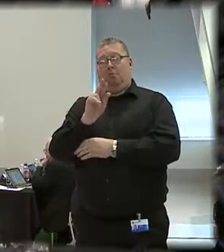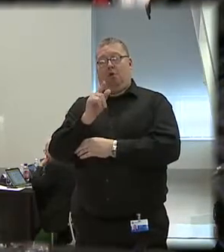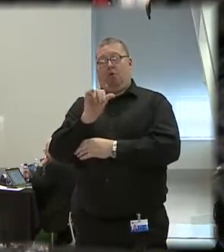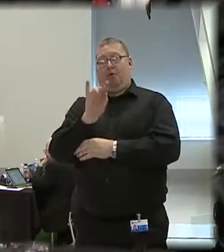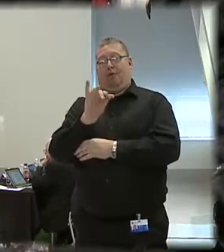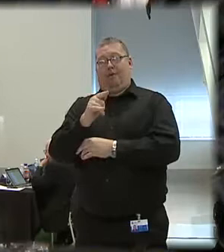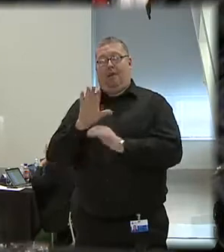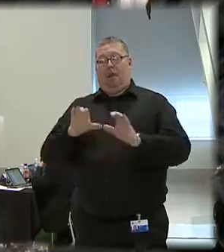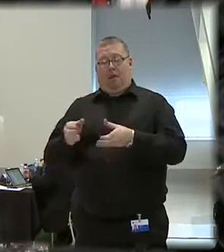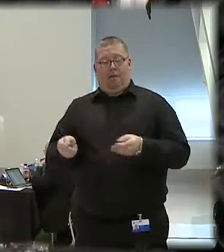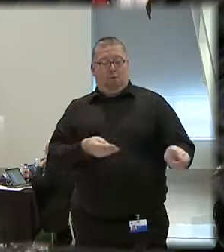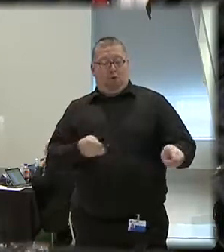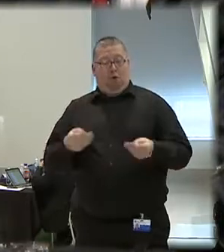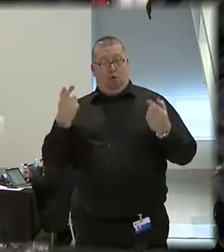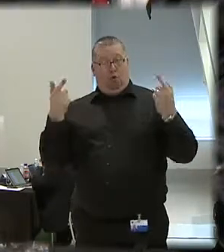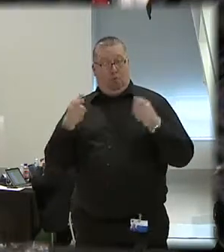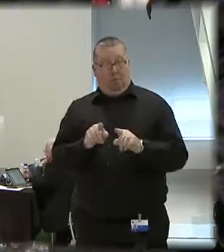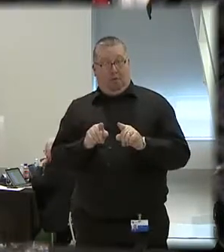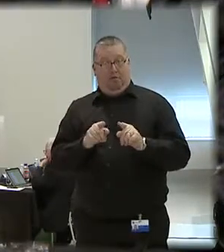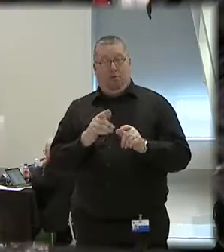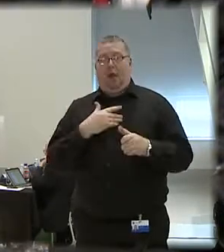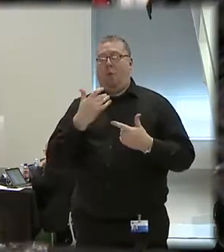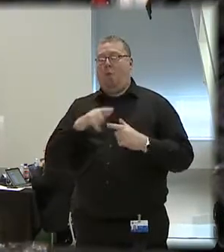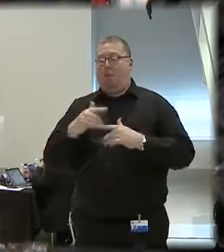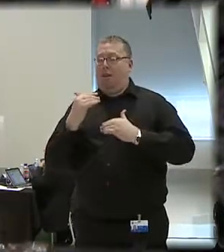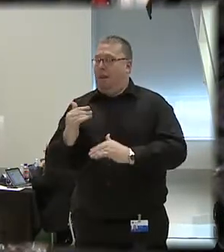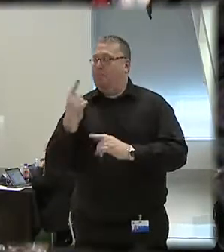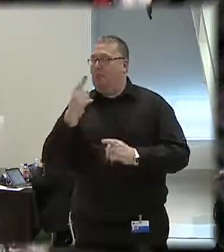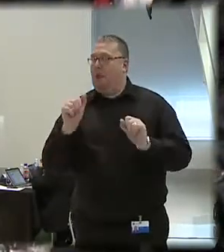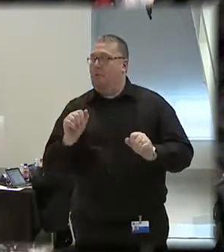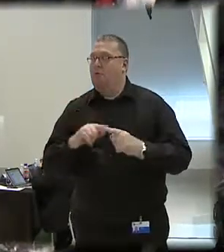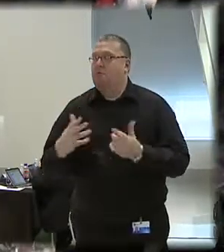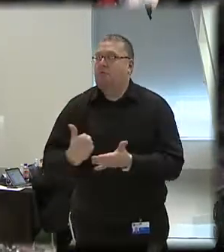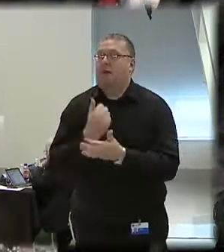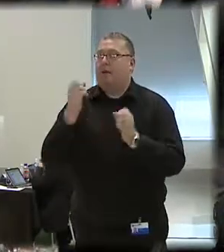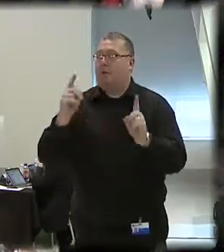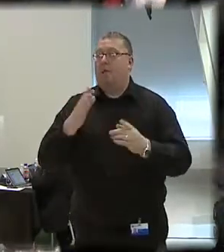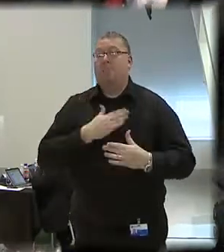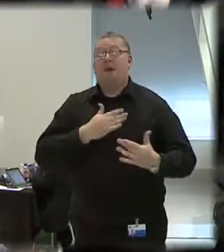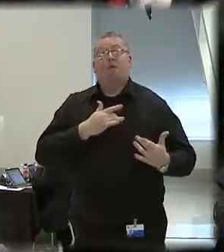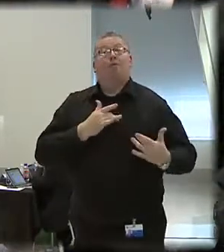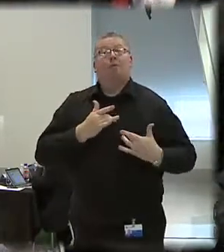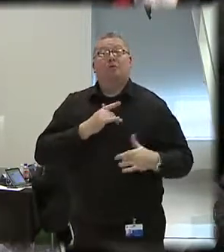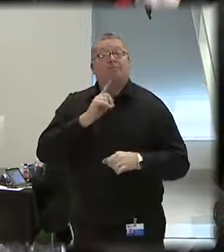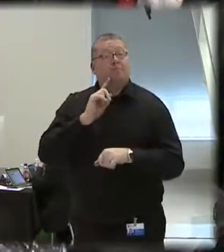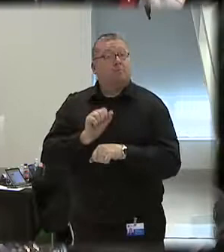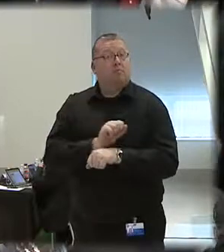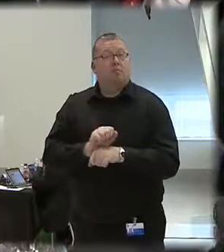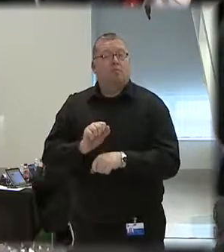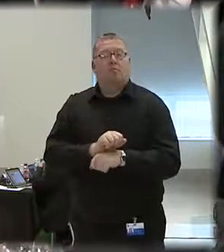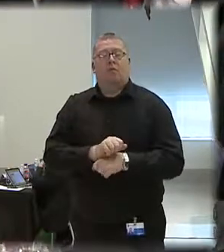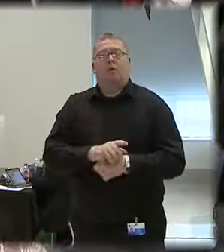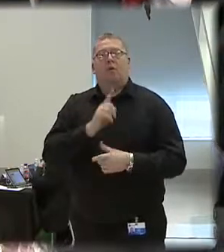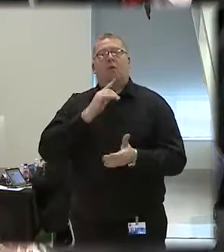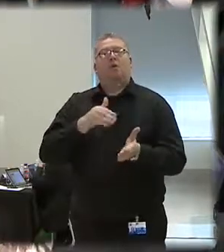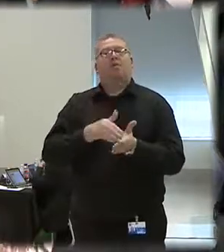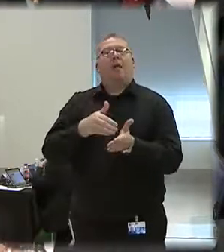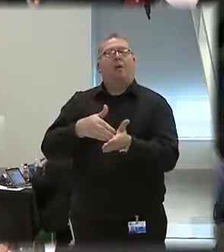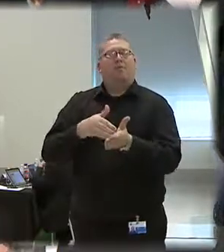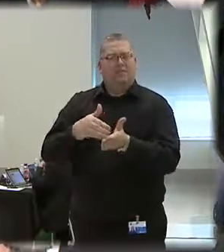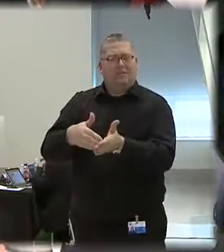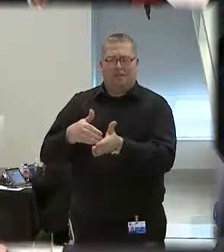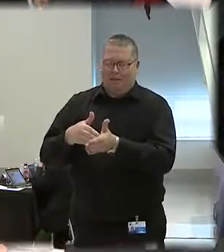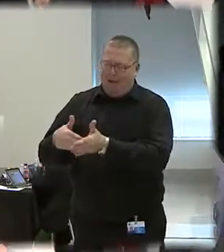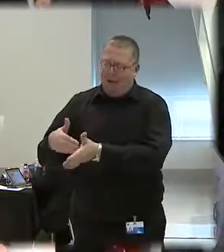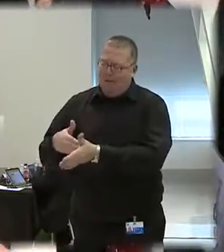minimize the ability of one to obtain education. My concern is there are thousands upon